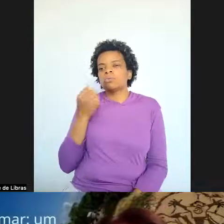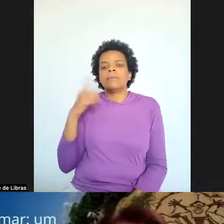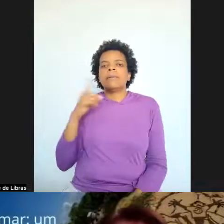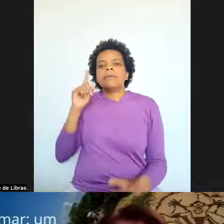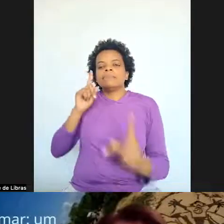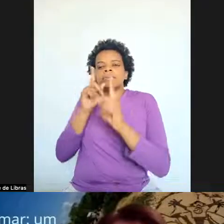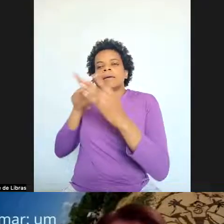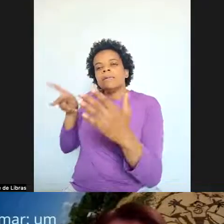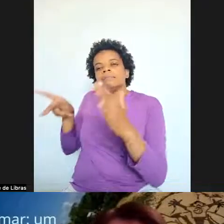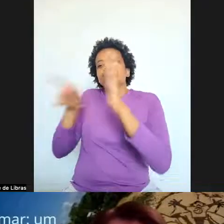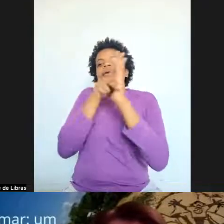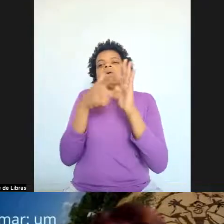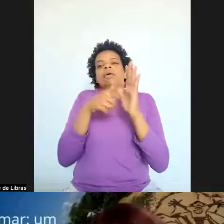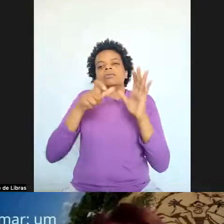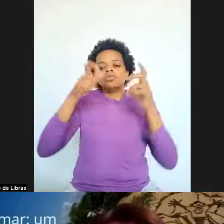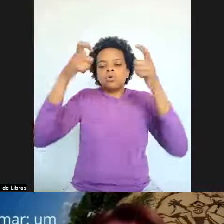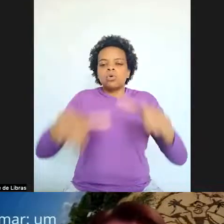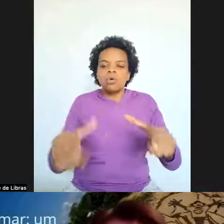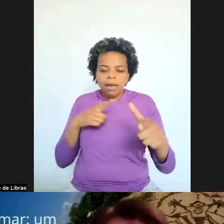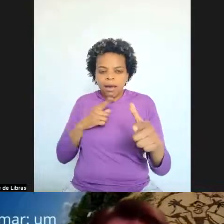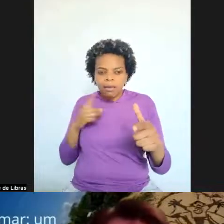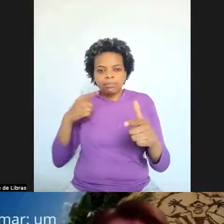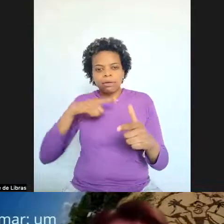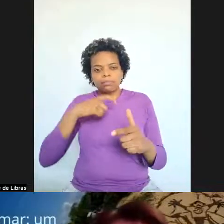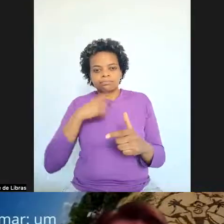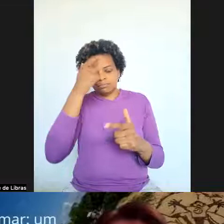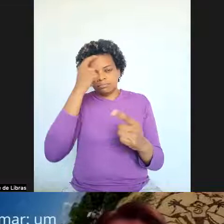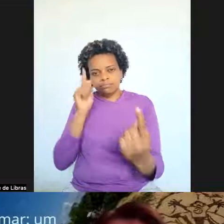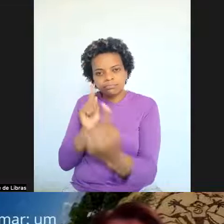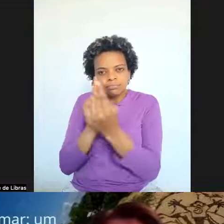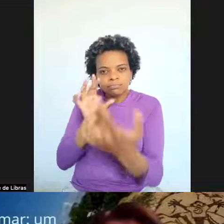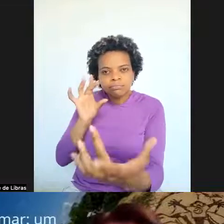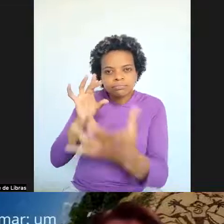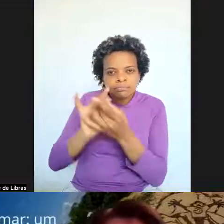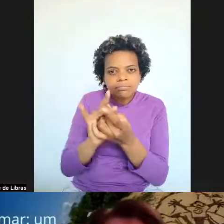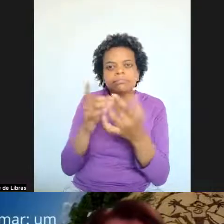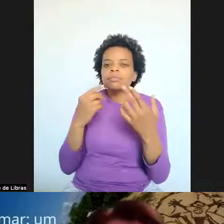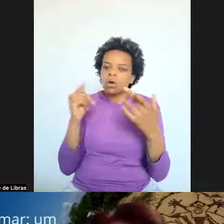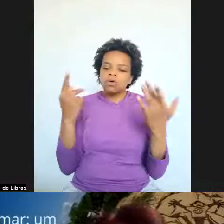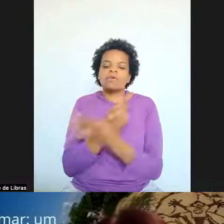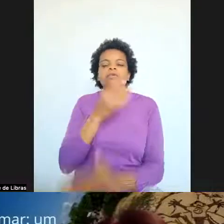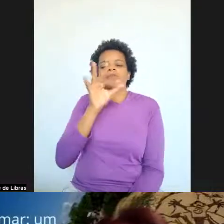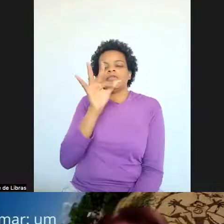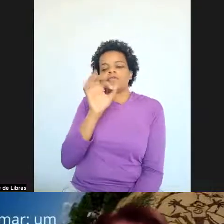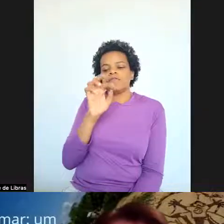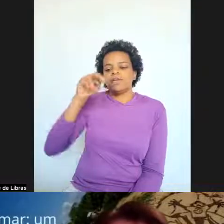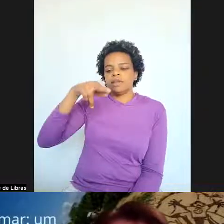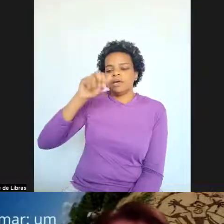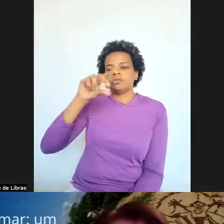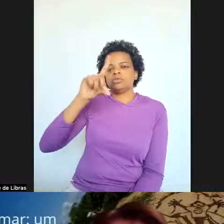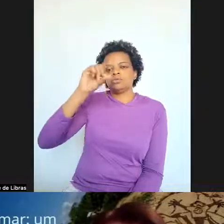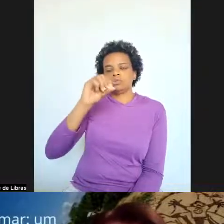site whales tourism, and we try to engage the public and make